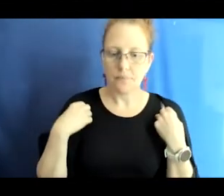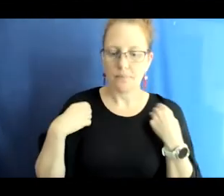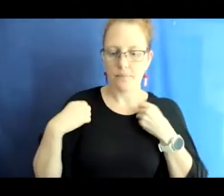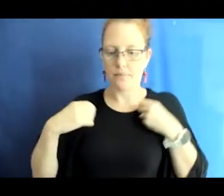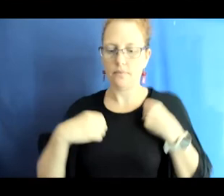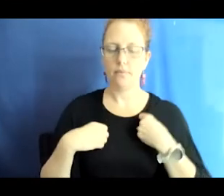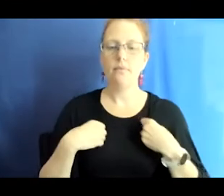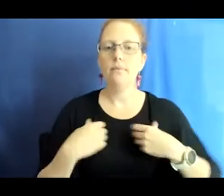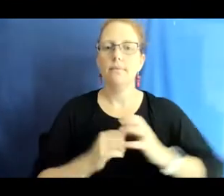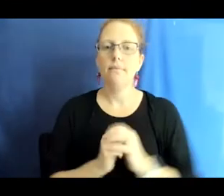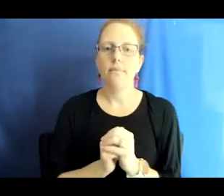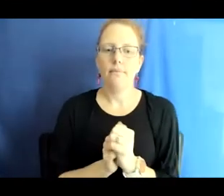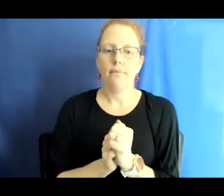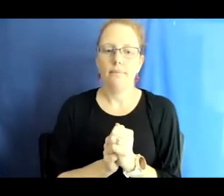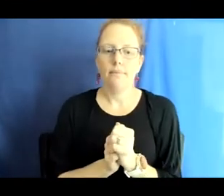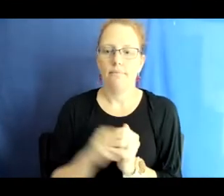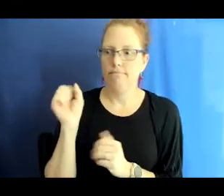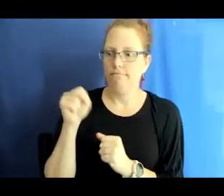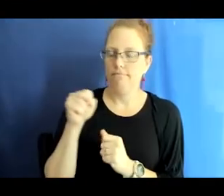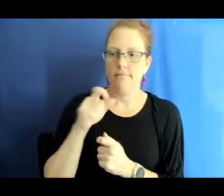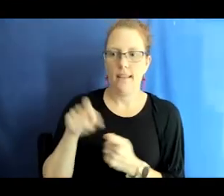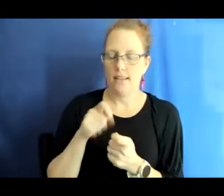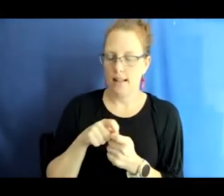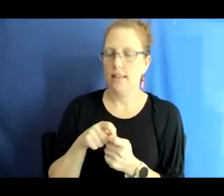did draw us in slowly, and